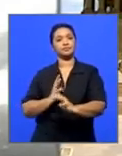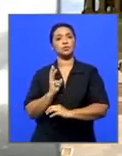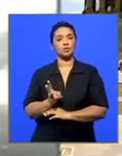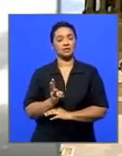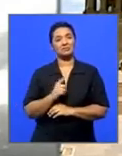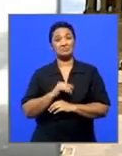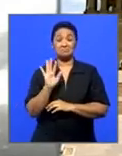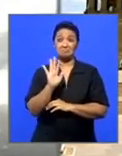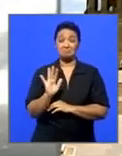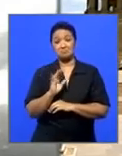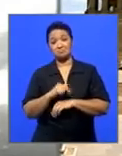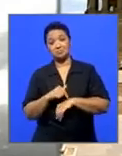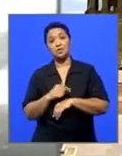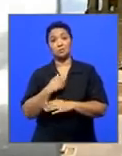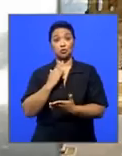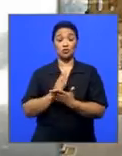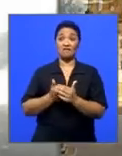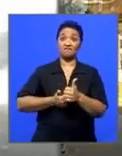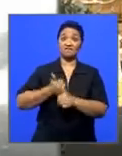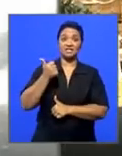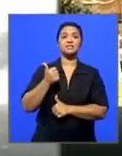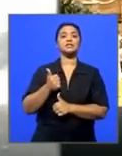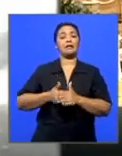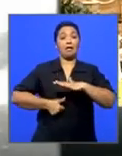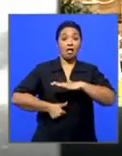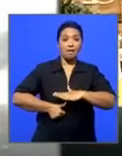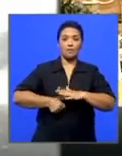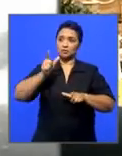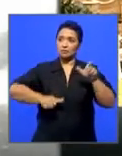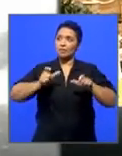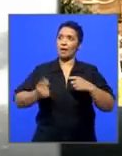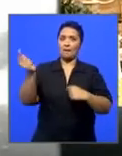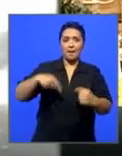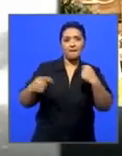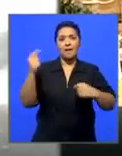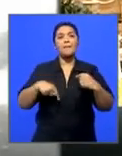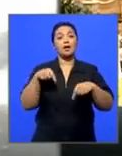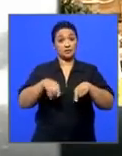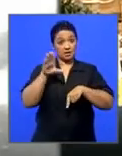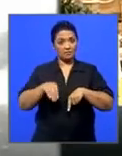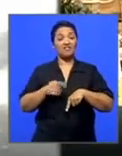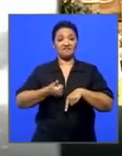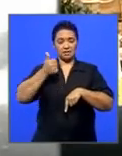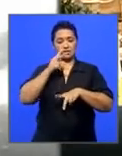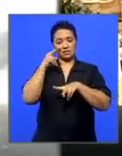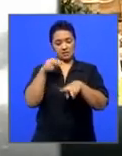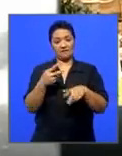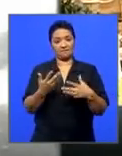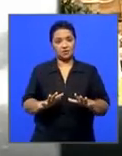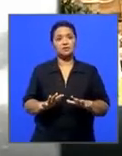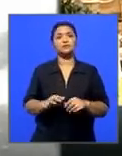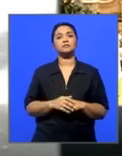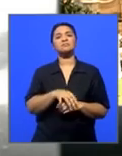estimated time. We need to ensure that all of the VIPs that have gathered here do get to file past. Just a couple of other